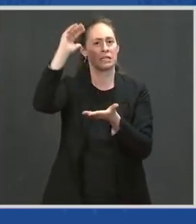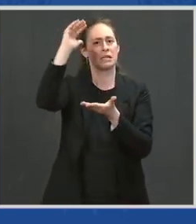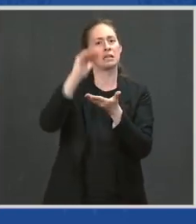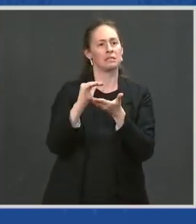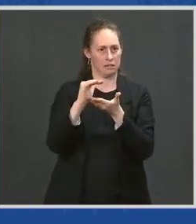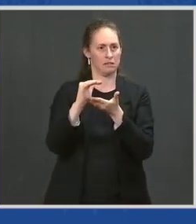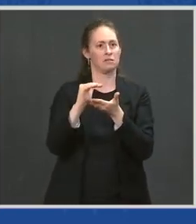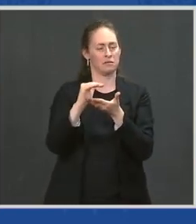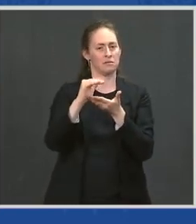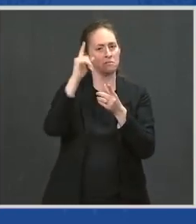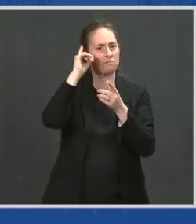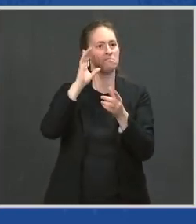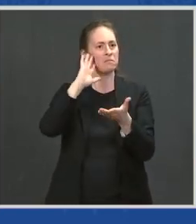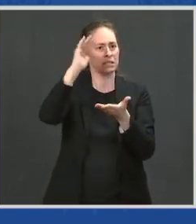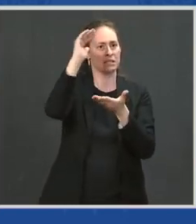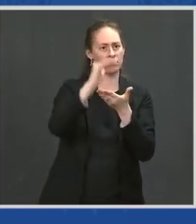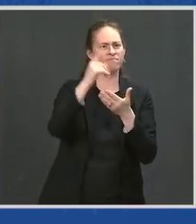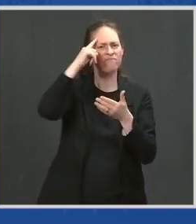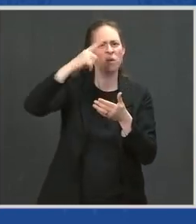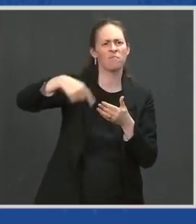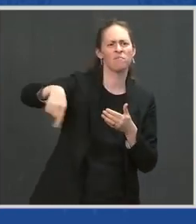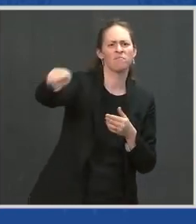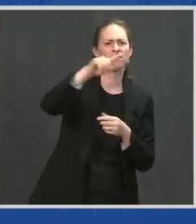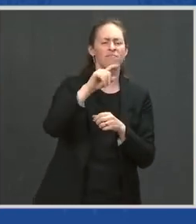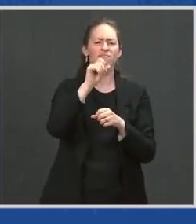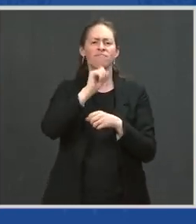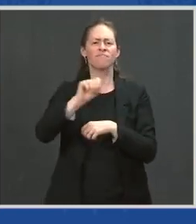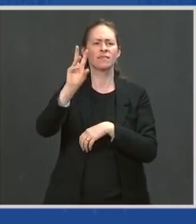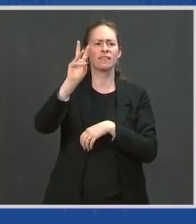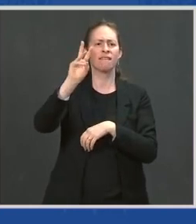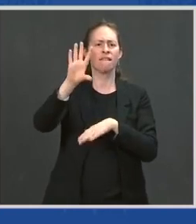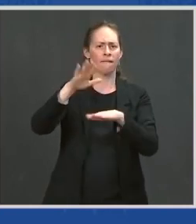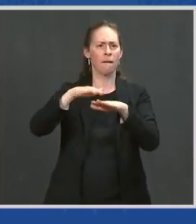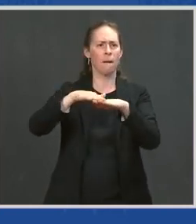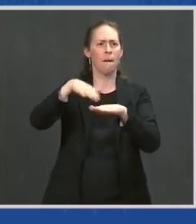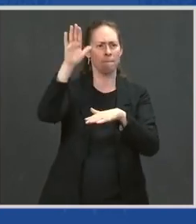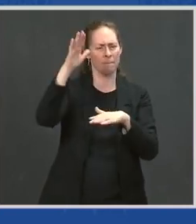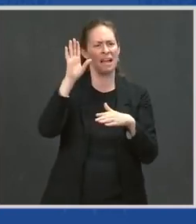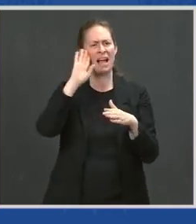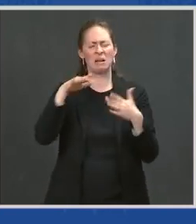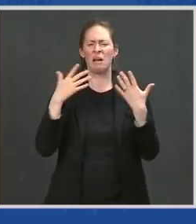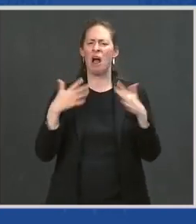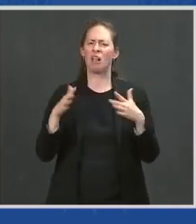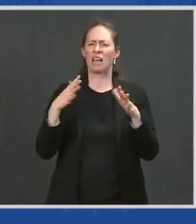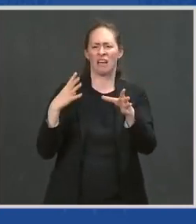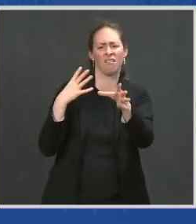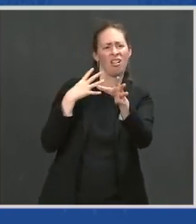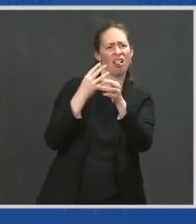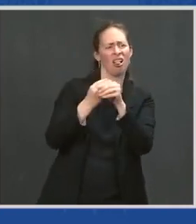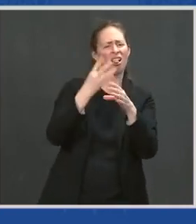65. Still, far too many lives lost, but also a lot of lives